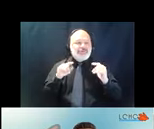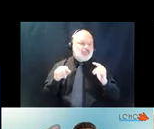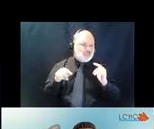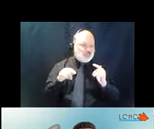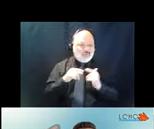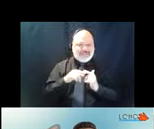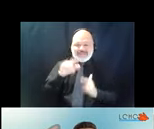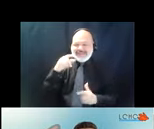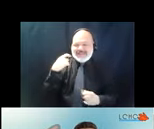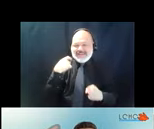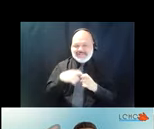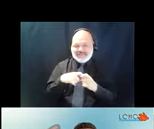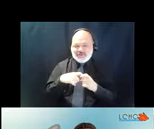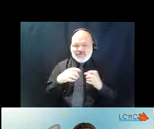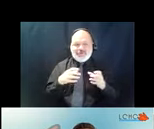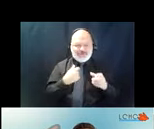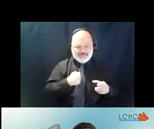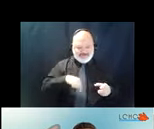where the Latino Coalition does a lot of our work.